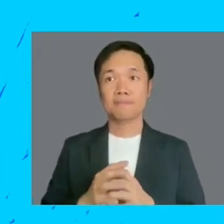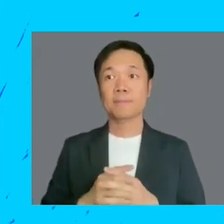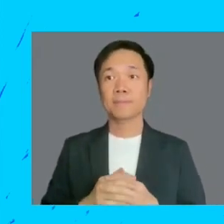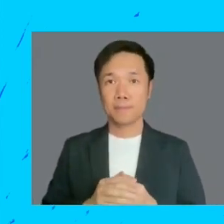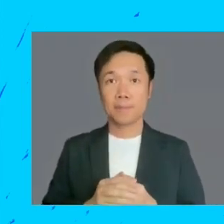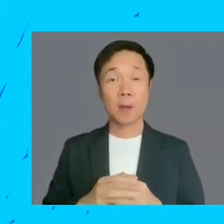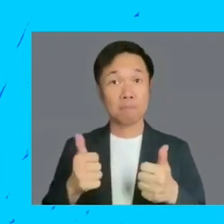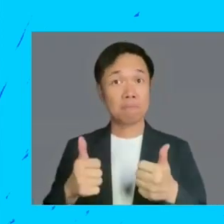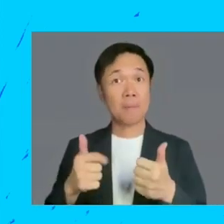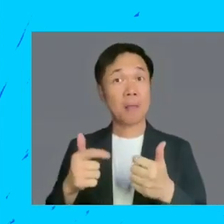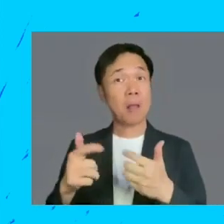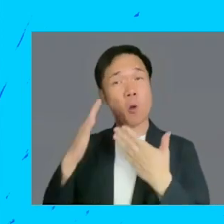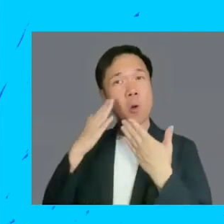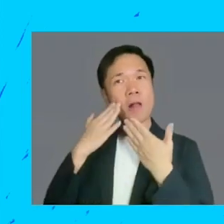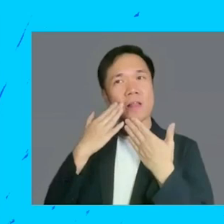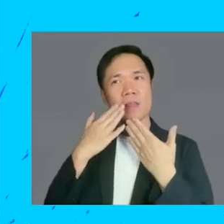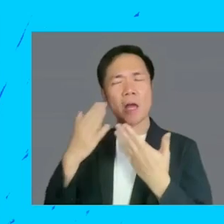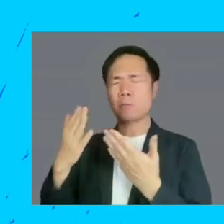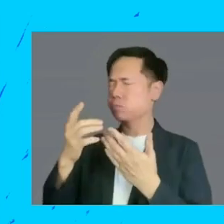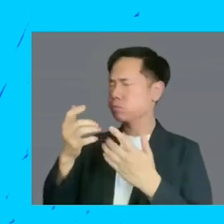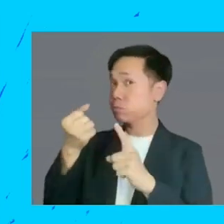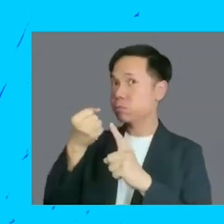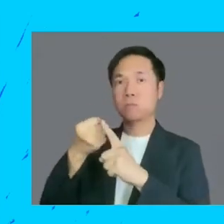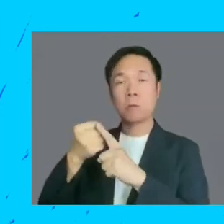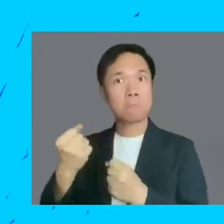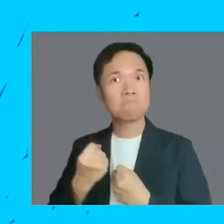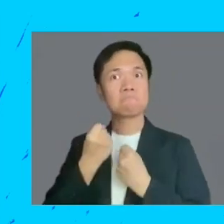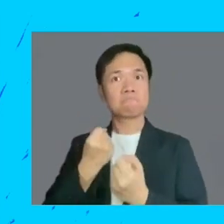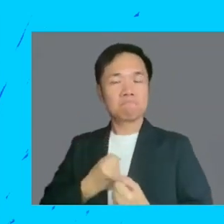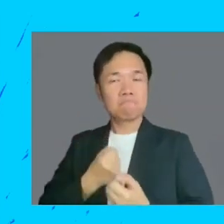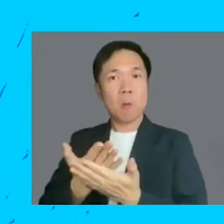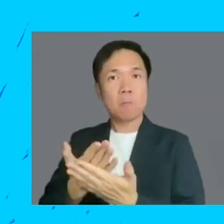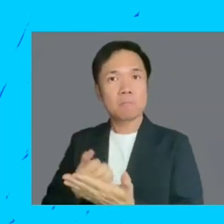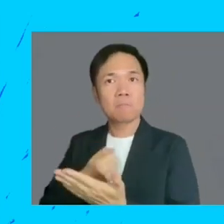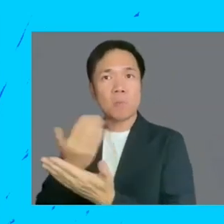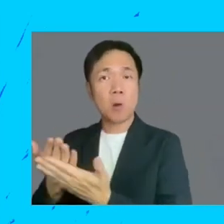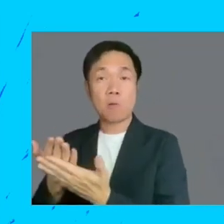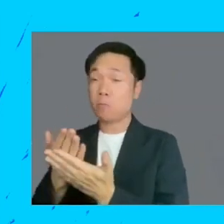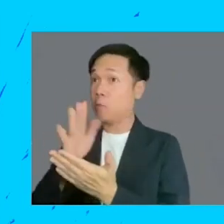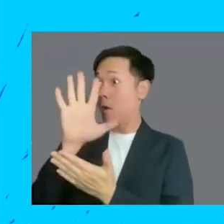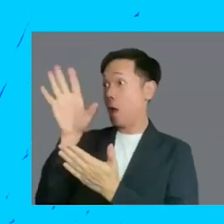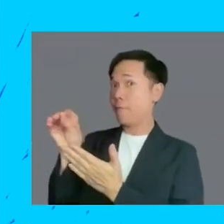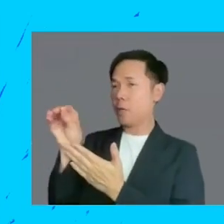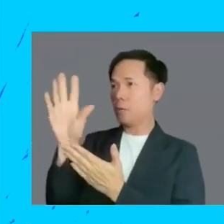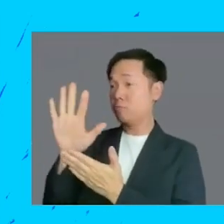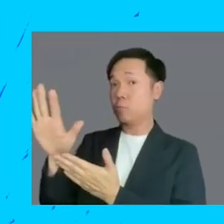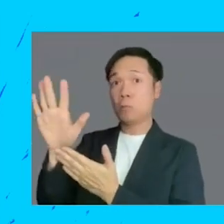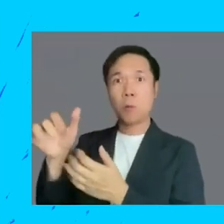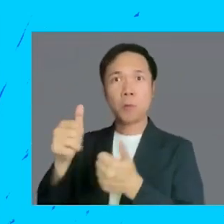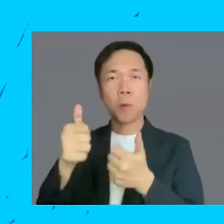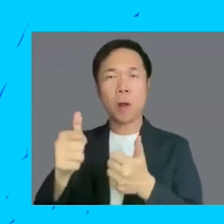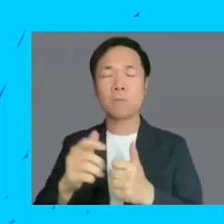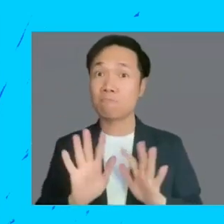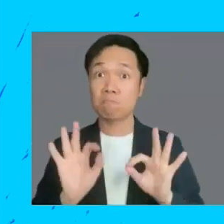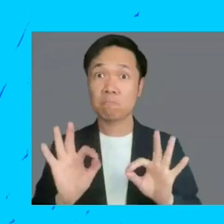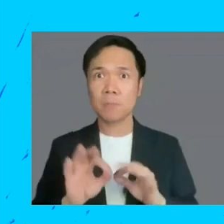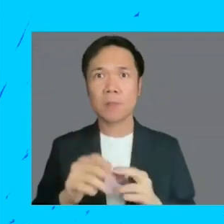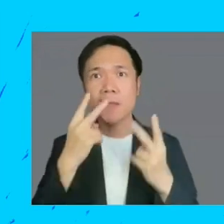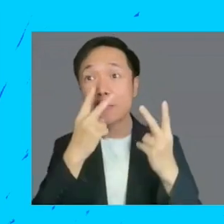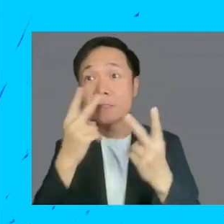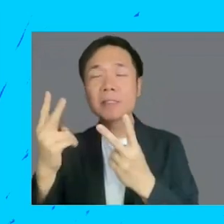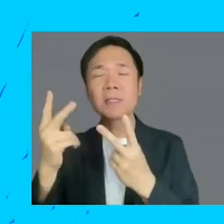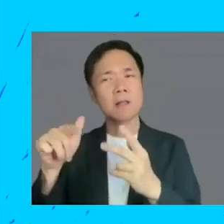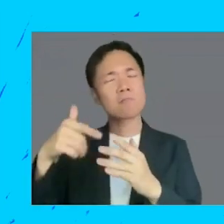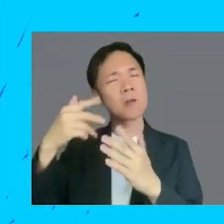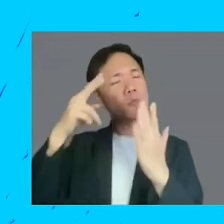Wow, very powerful voices from the young people across Africa. Do not forget to check the speakers section so